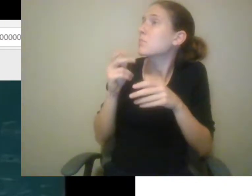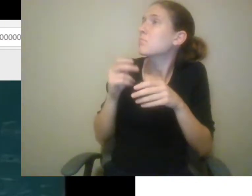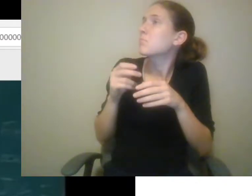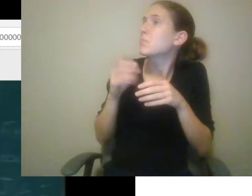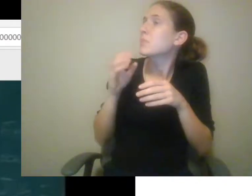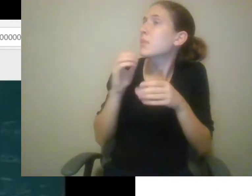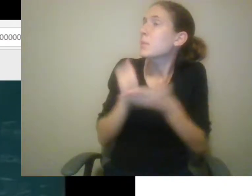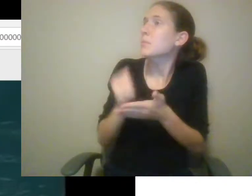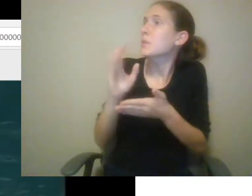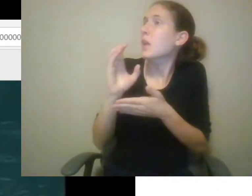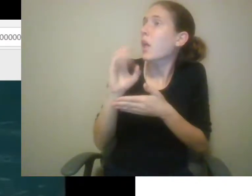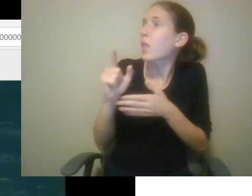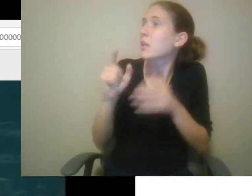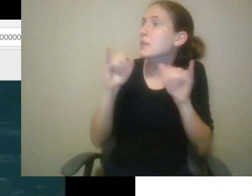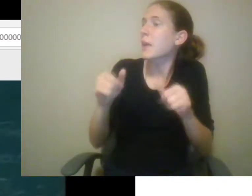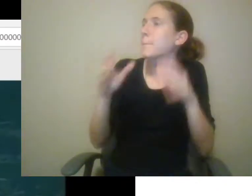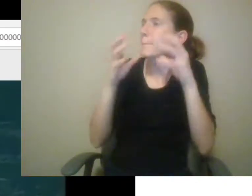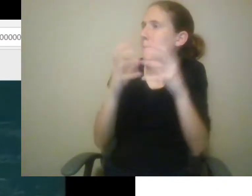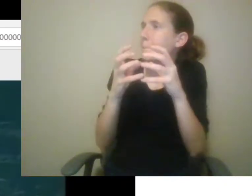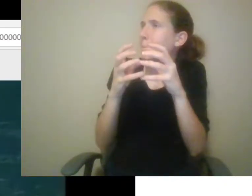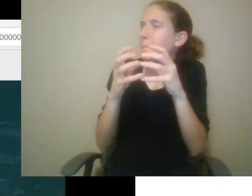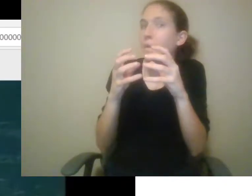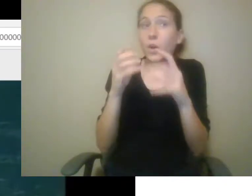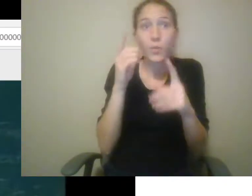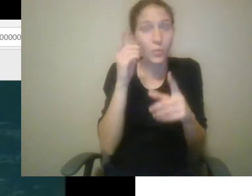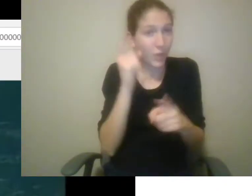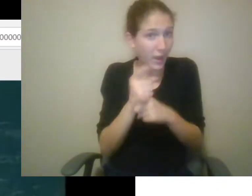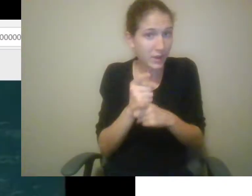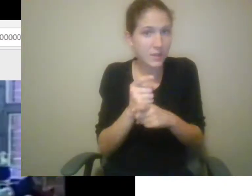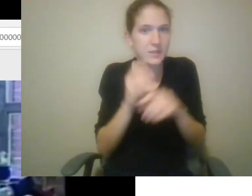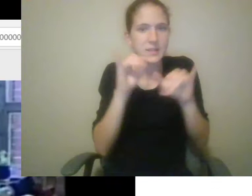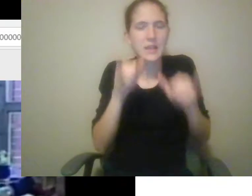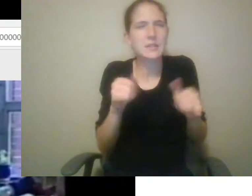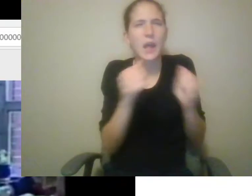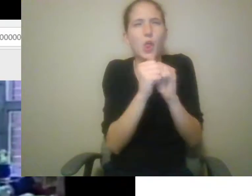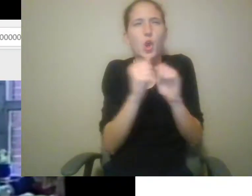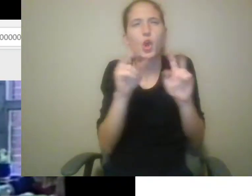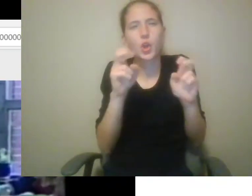so it's going to, if it's holding it all together, it's going to give it